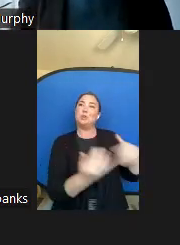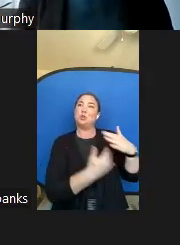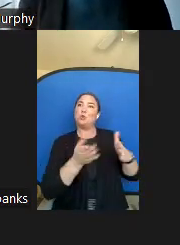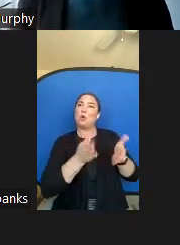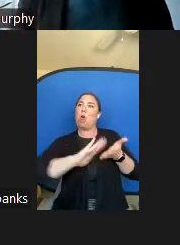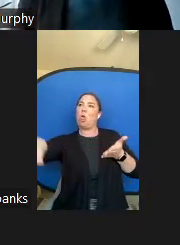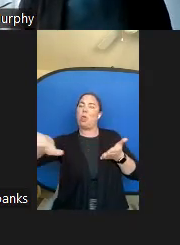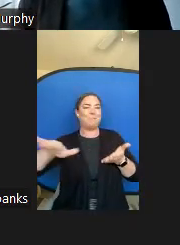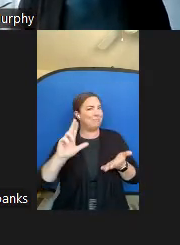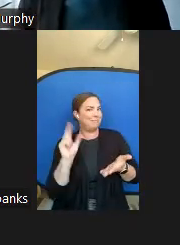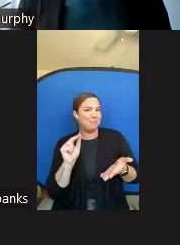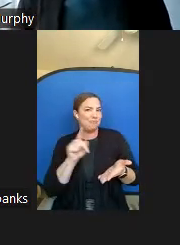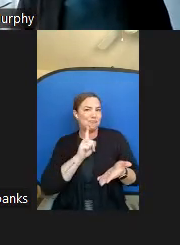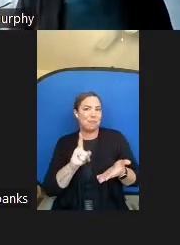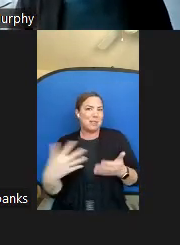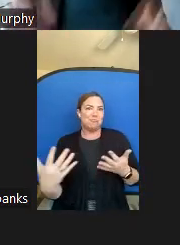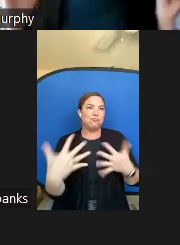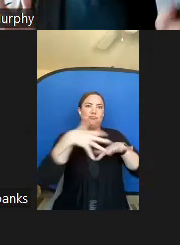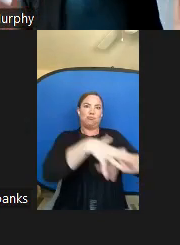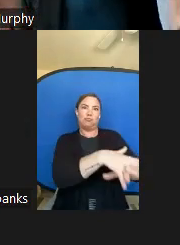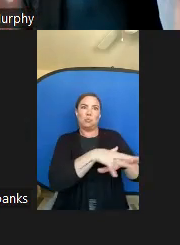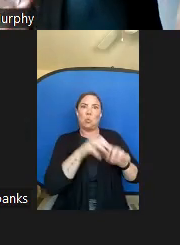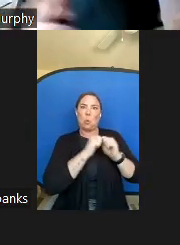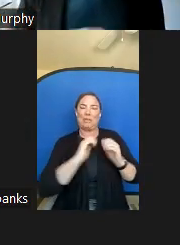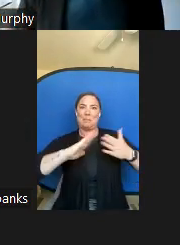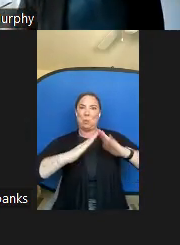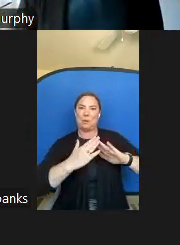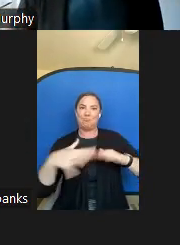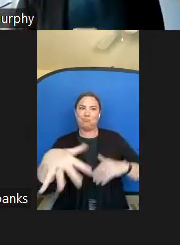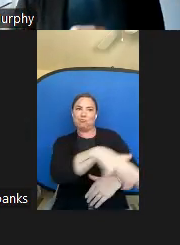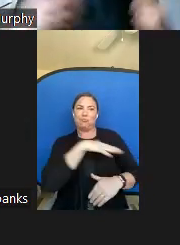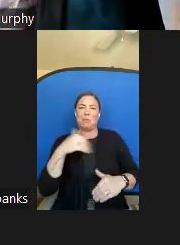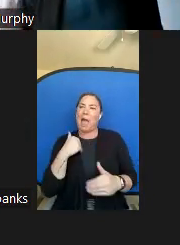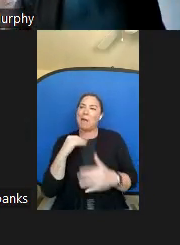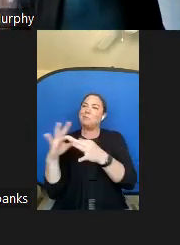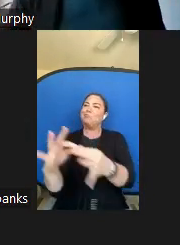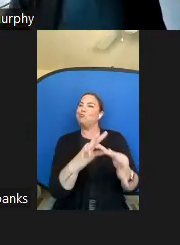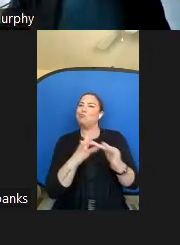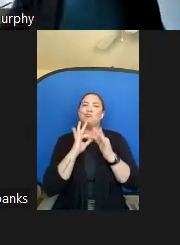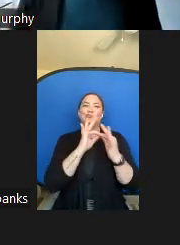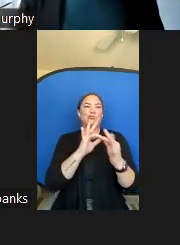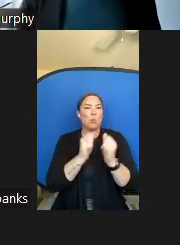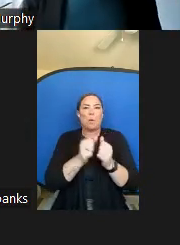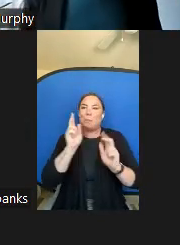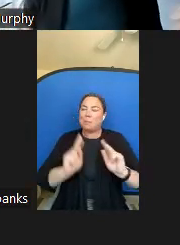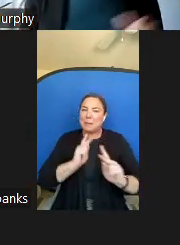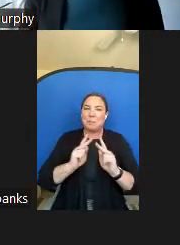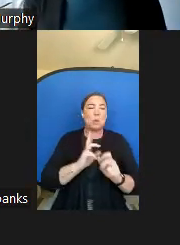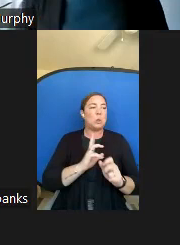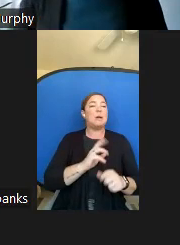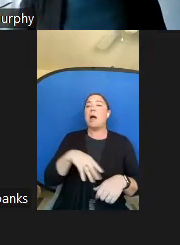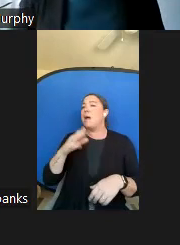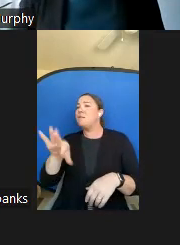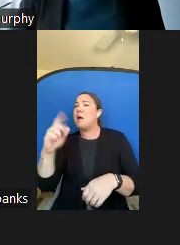their urban community. Quite the opposite. They had their own neighborly relations. They used items they picked up in town for their